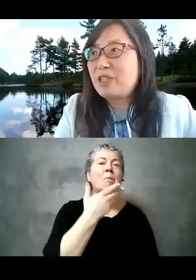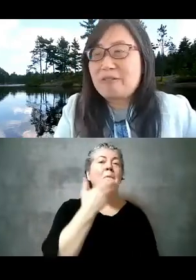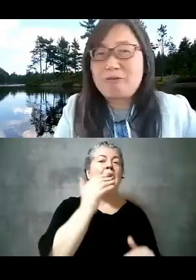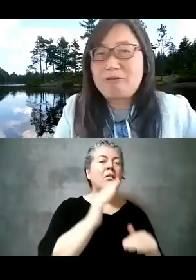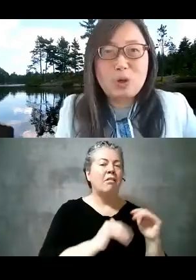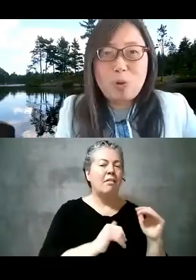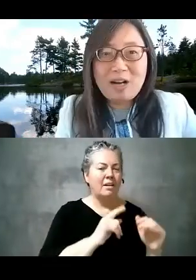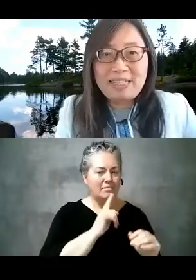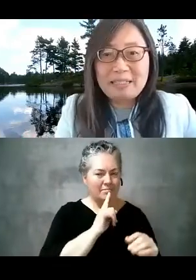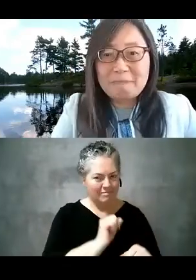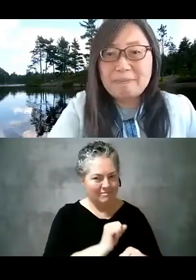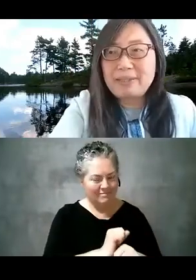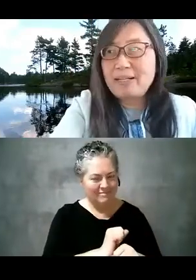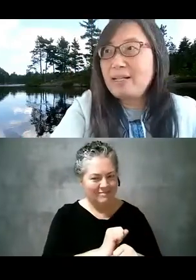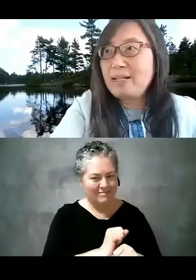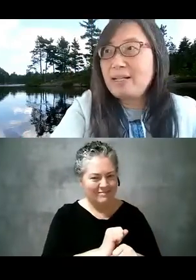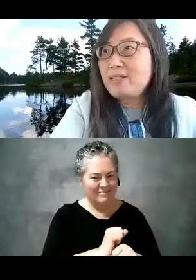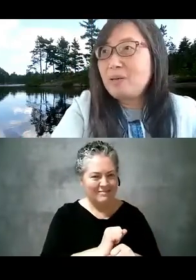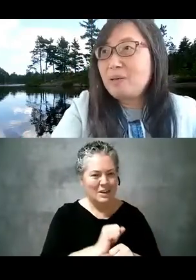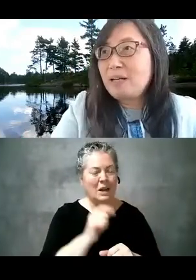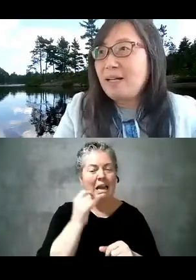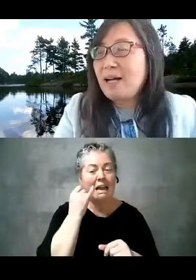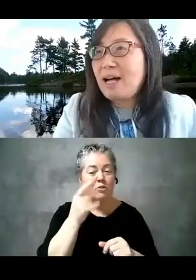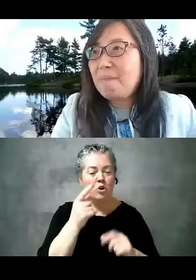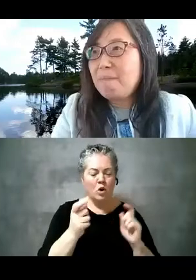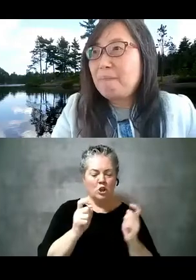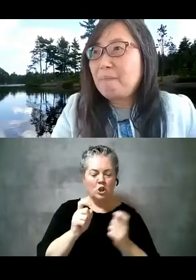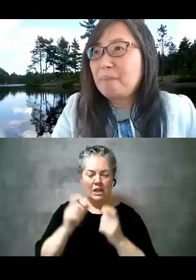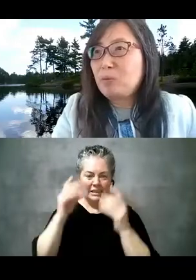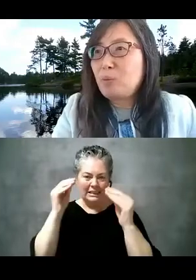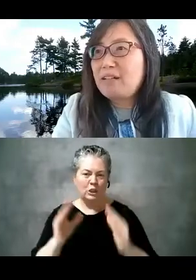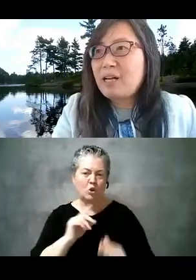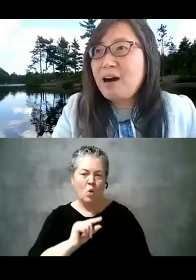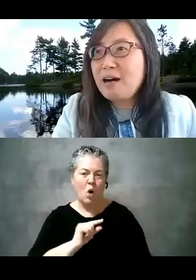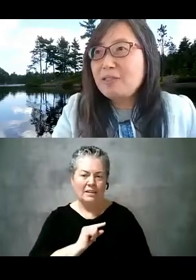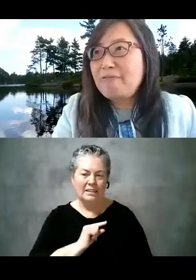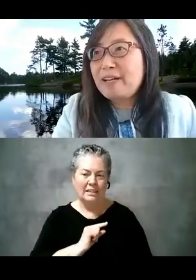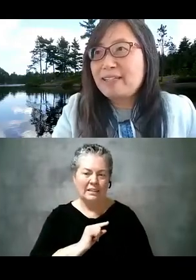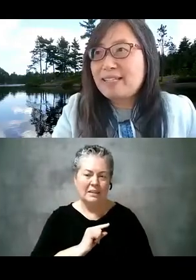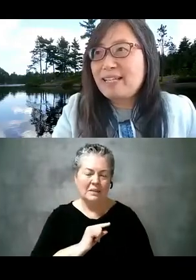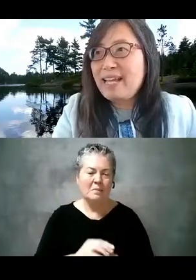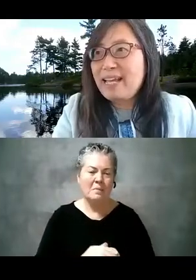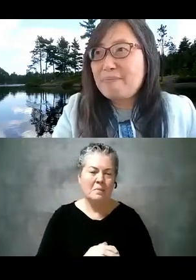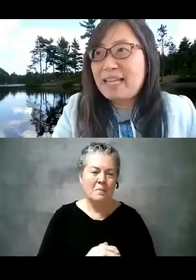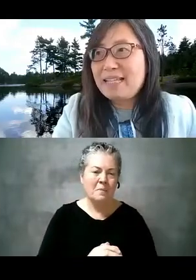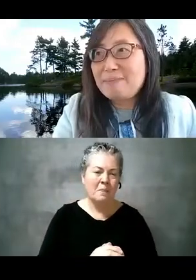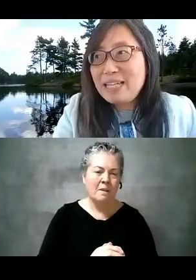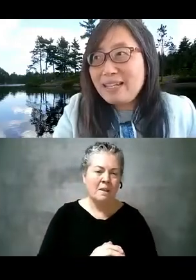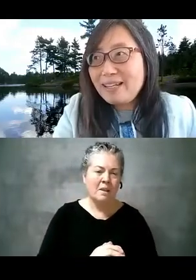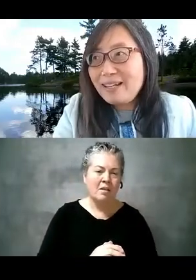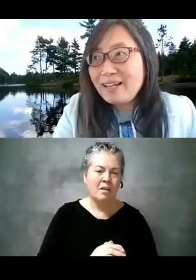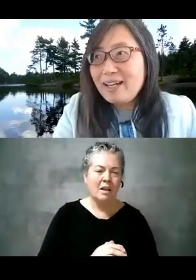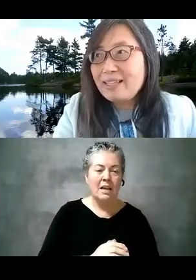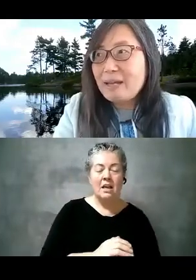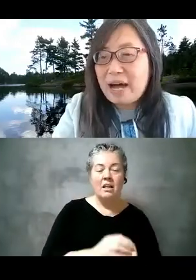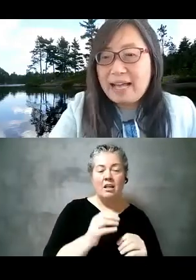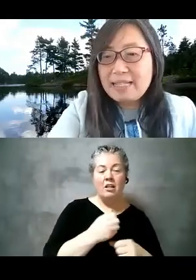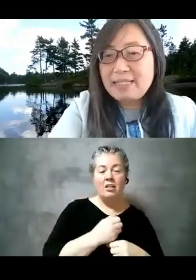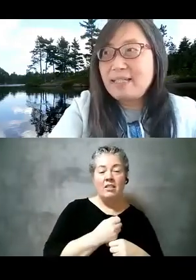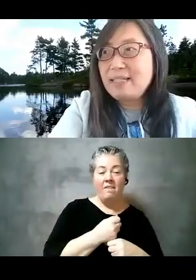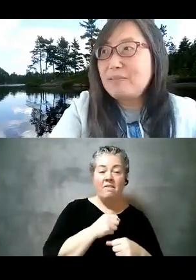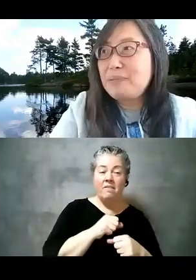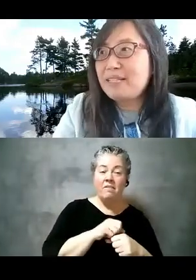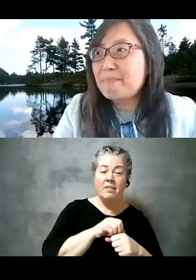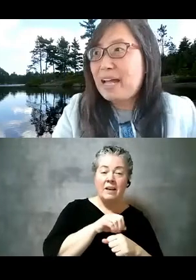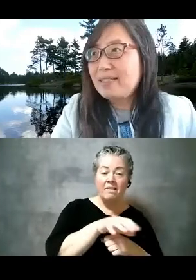you have adjusted for teacher quality. So while the causal effect is A minus B, the